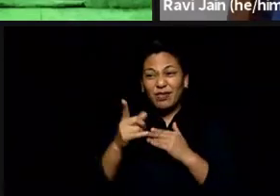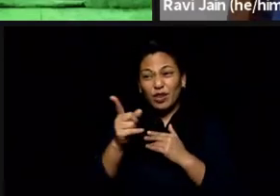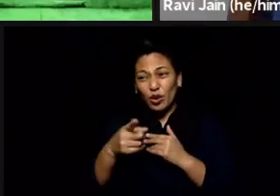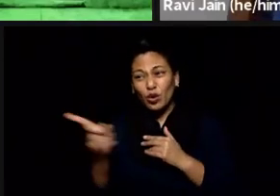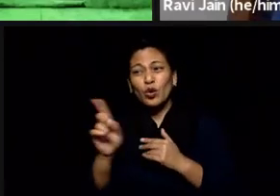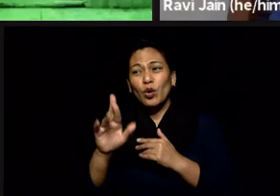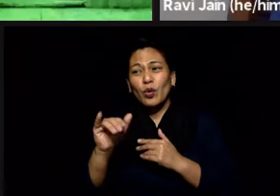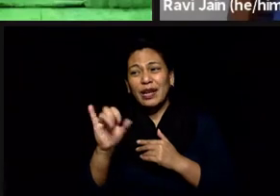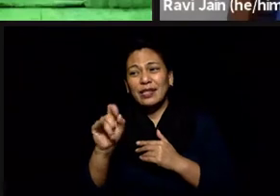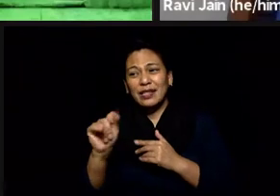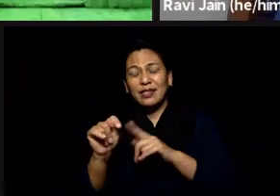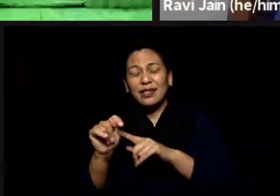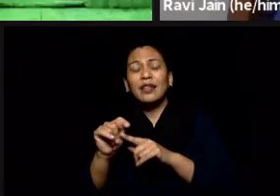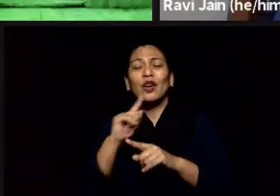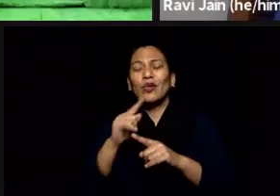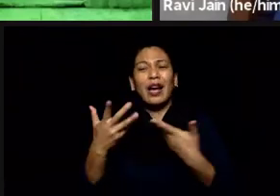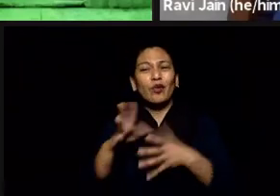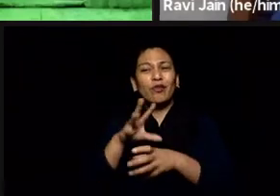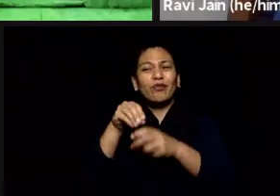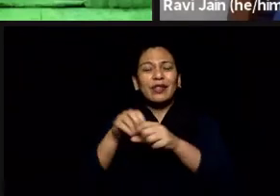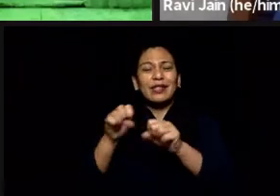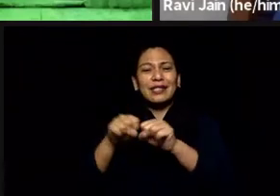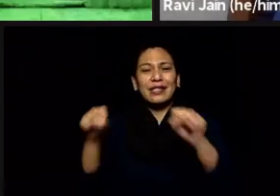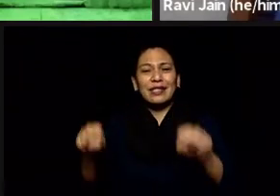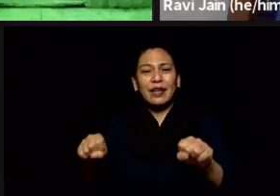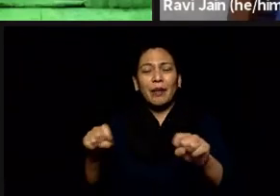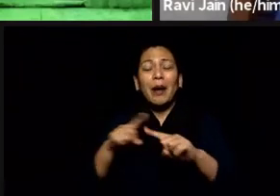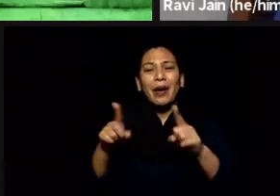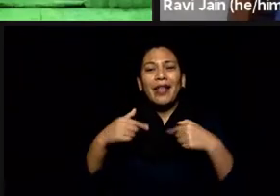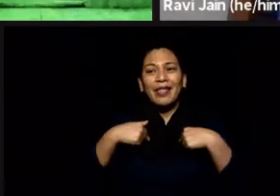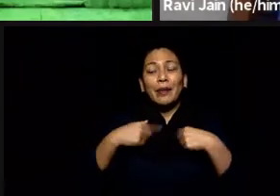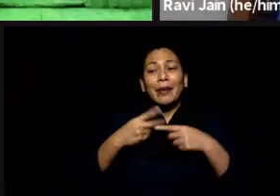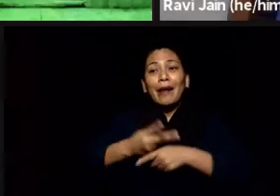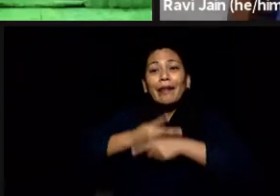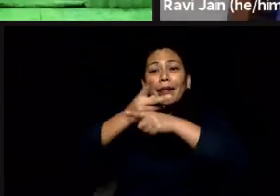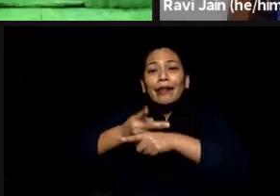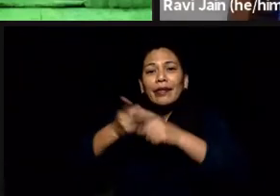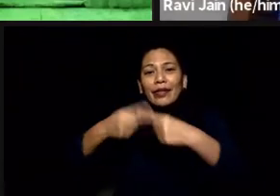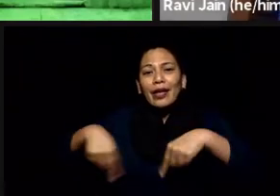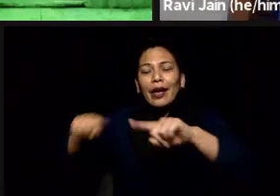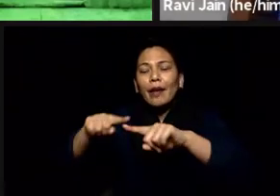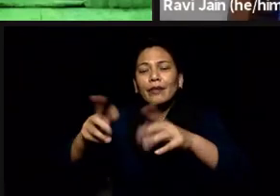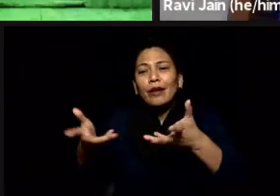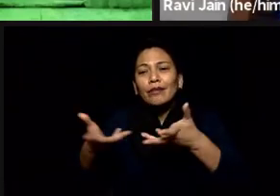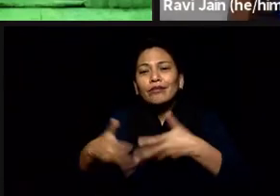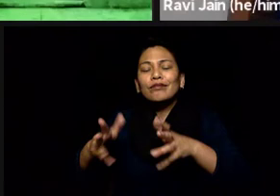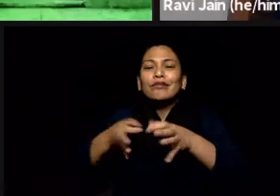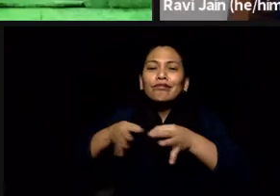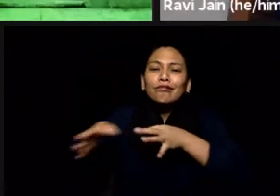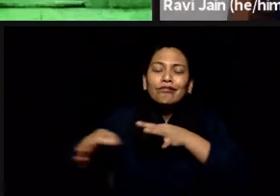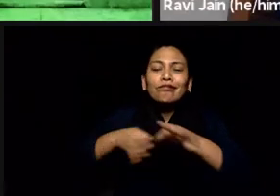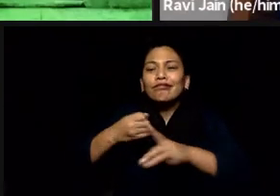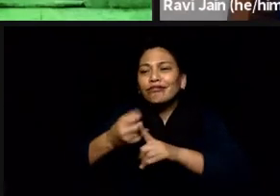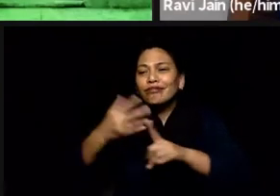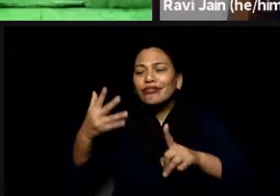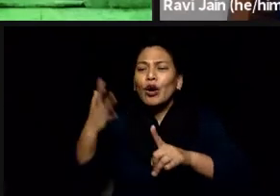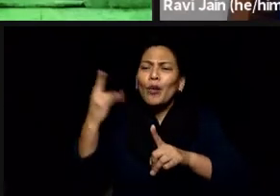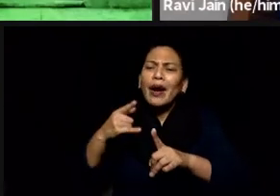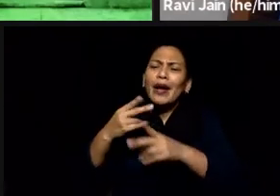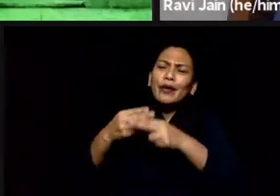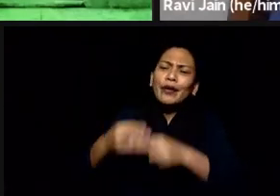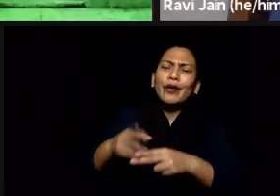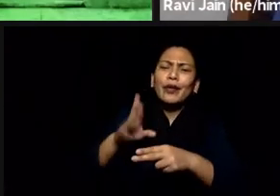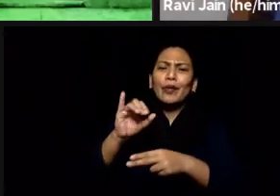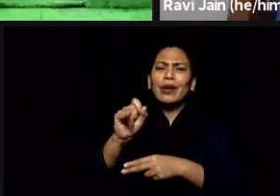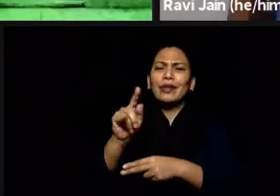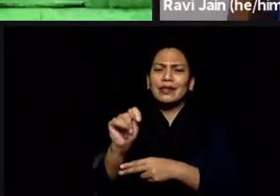part of these systems. And then I have to take care of them for 3 hours to help them understand why I'm calling them racist.